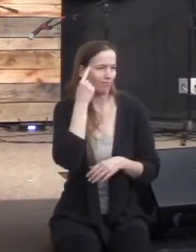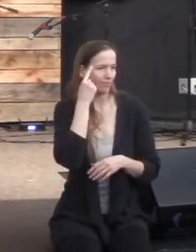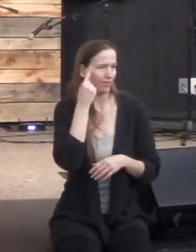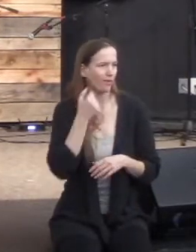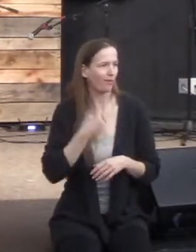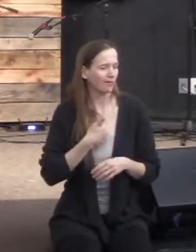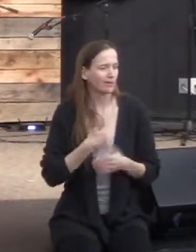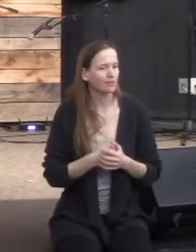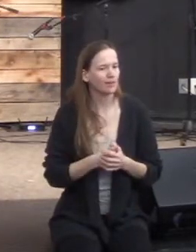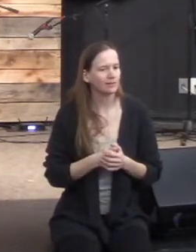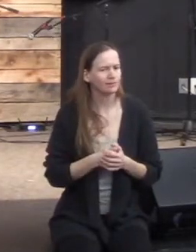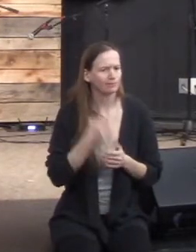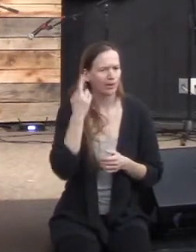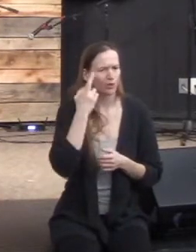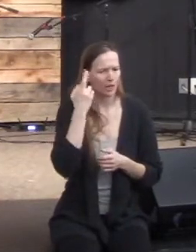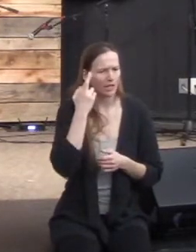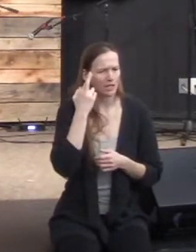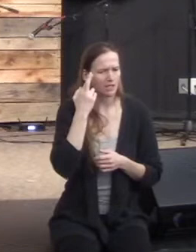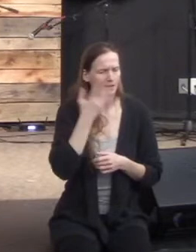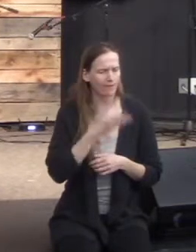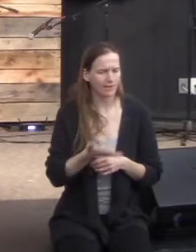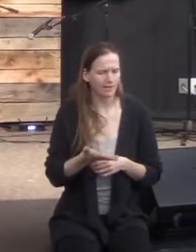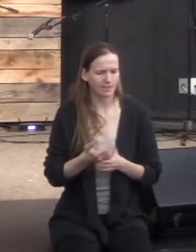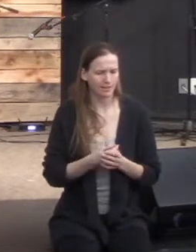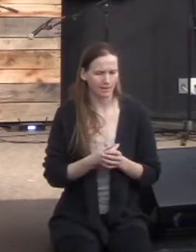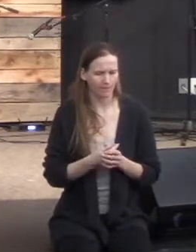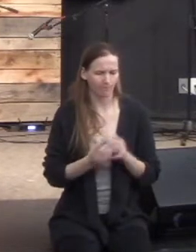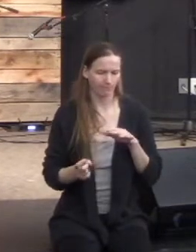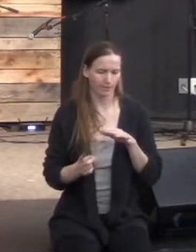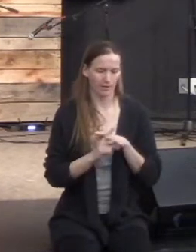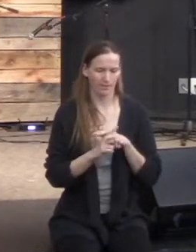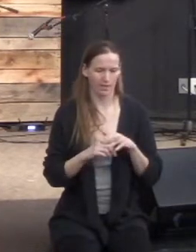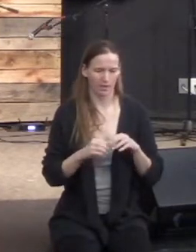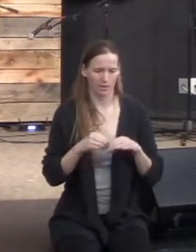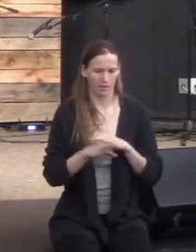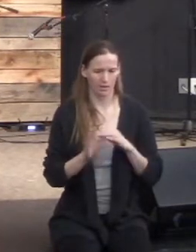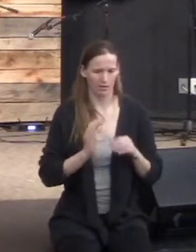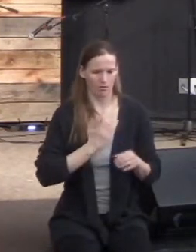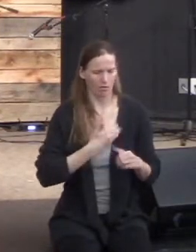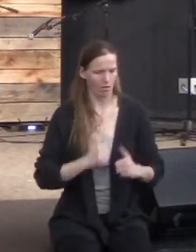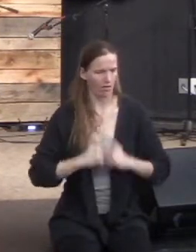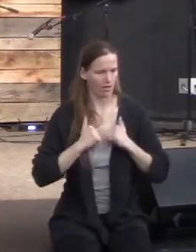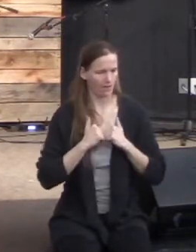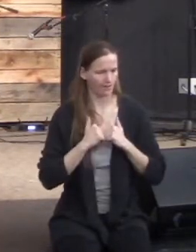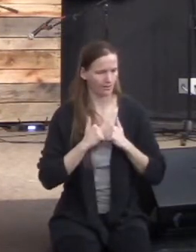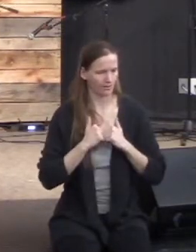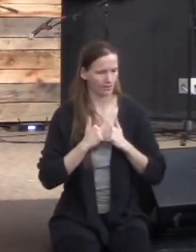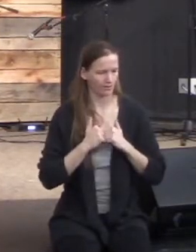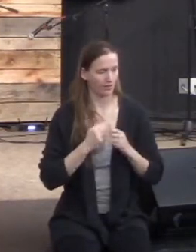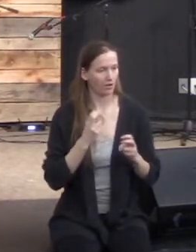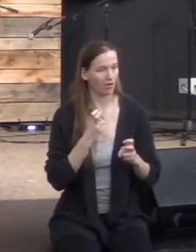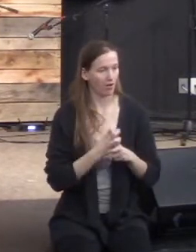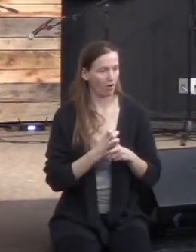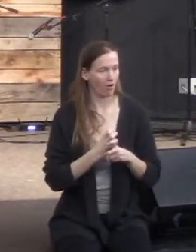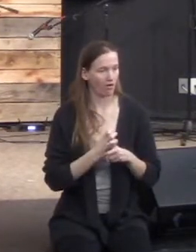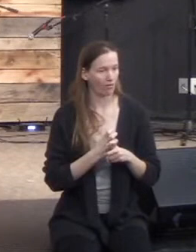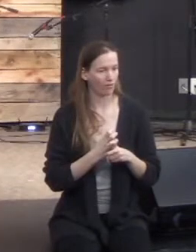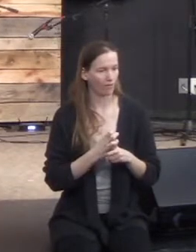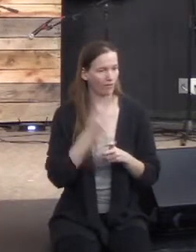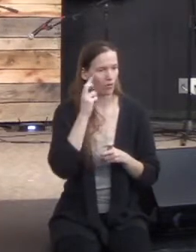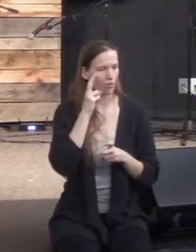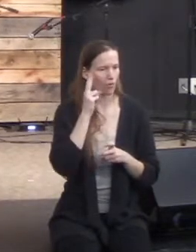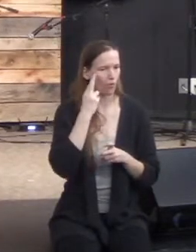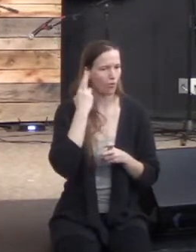wait, there are some things that have come up in my life that are hard for me to rationalize.